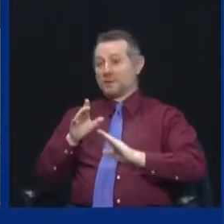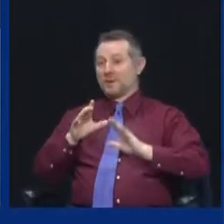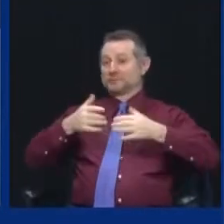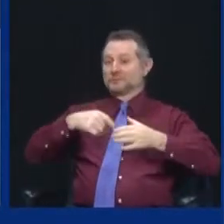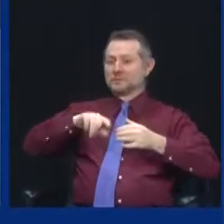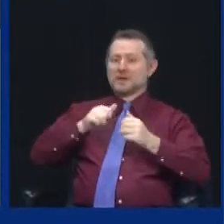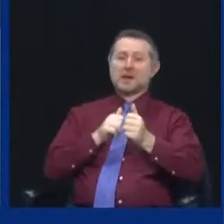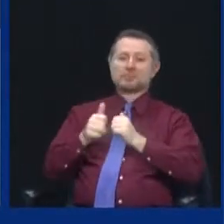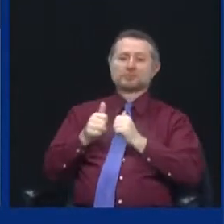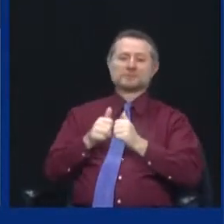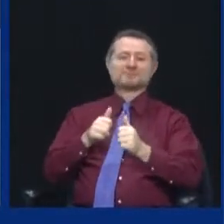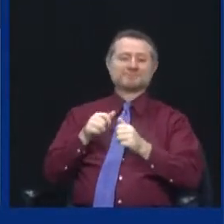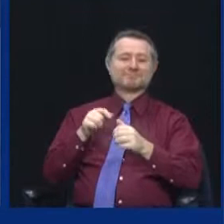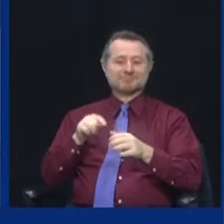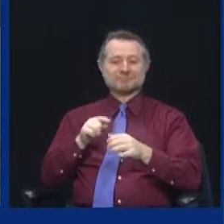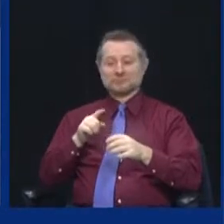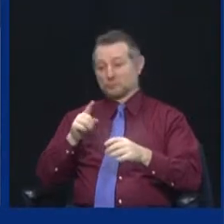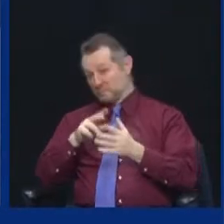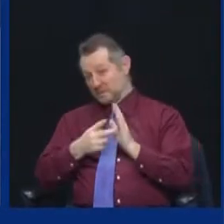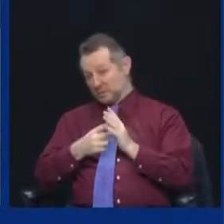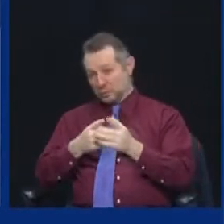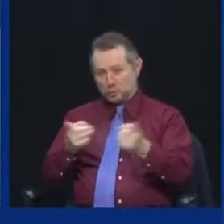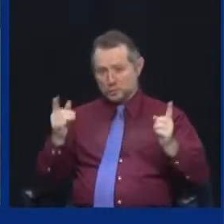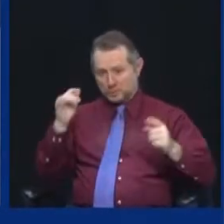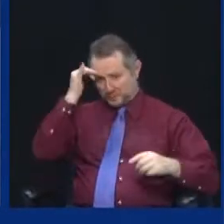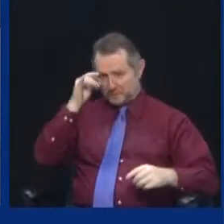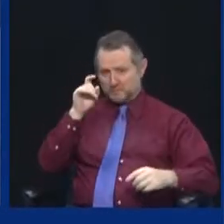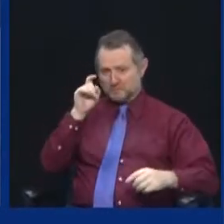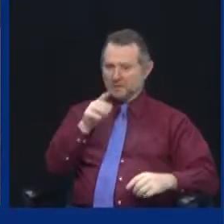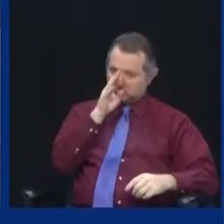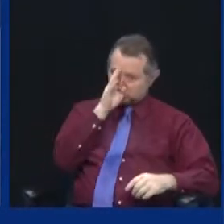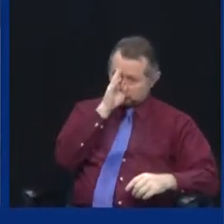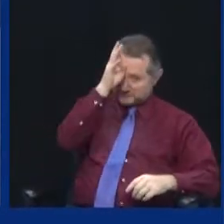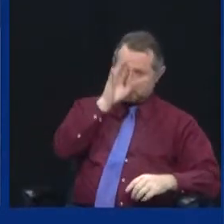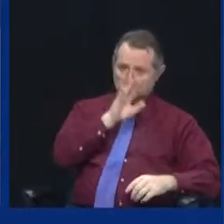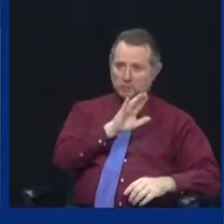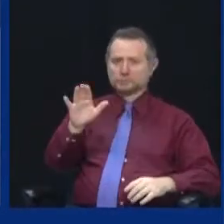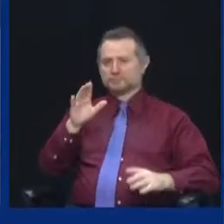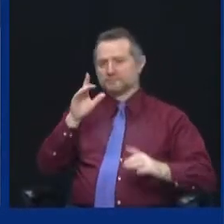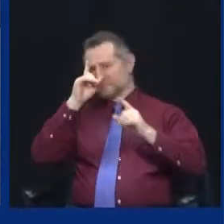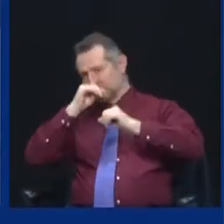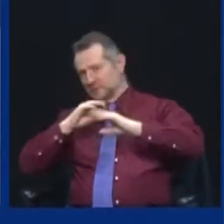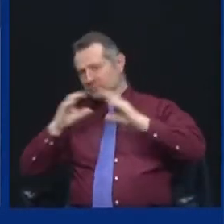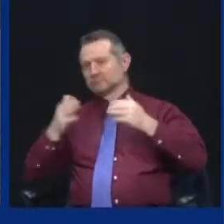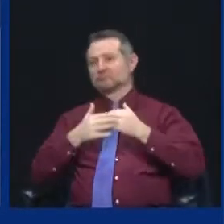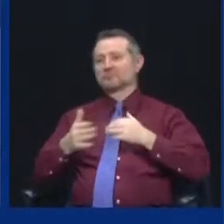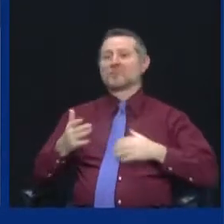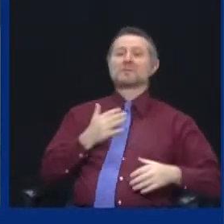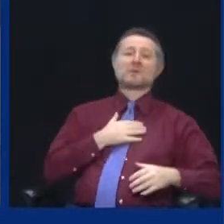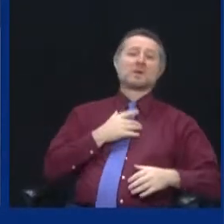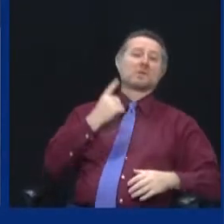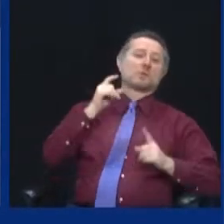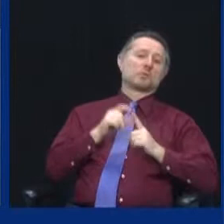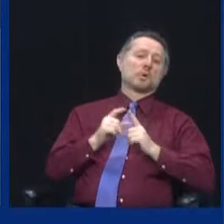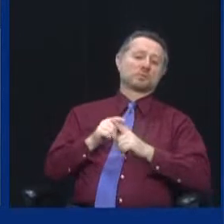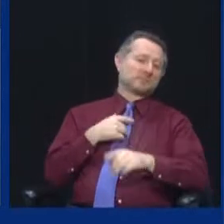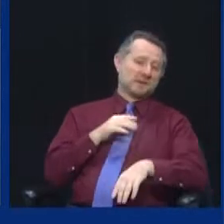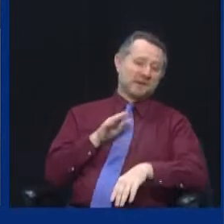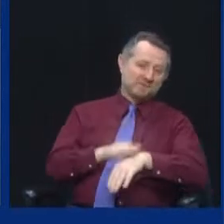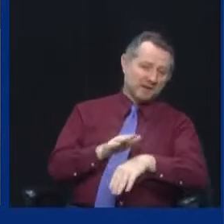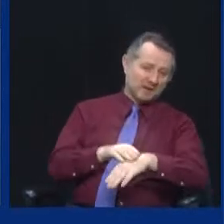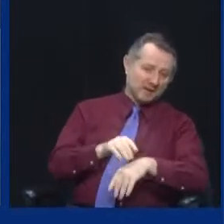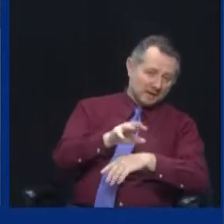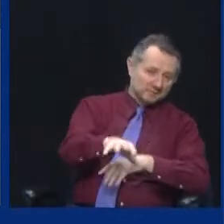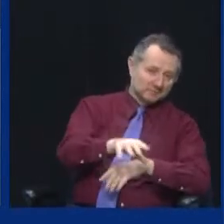You have to come up with the vision for your future. And here's my one word of advice to Western New